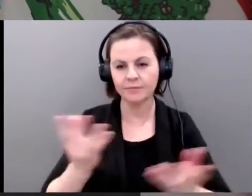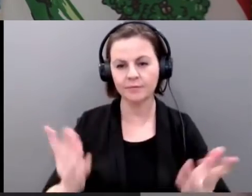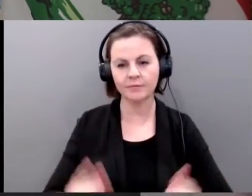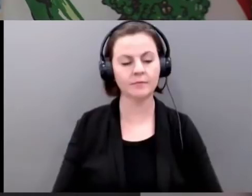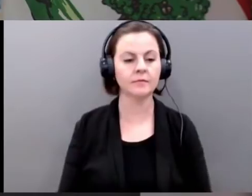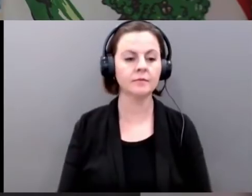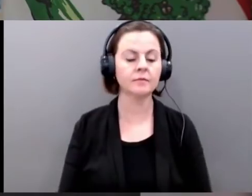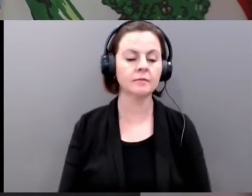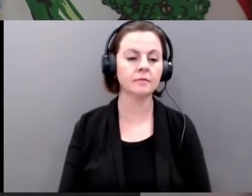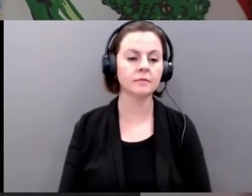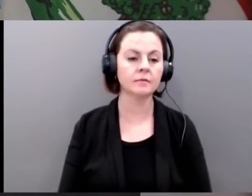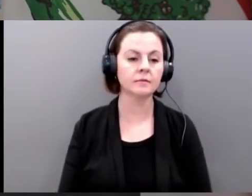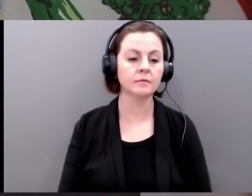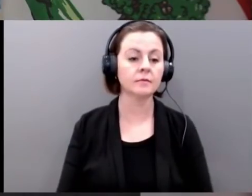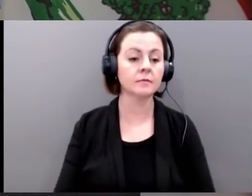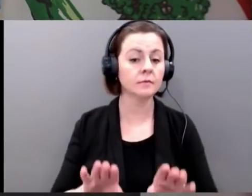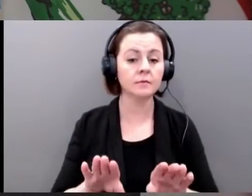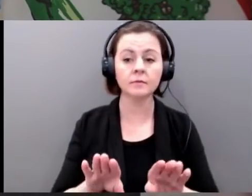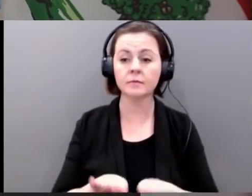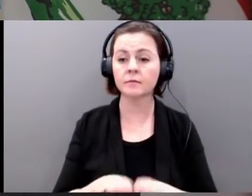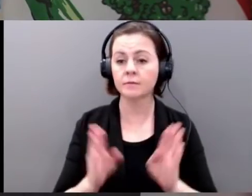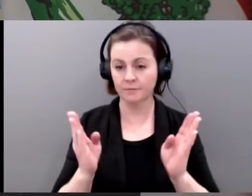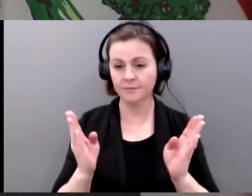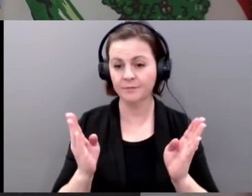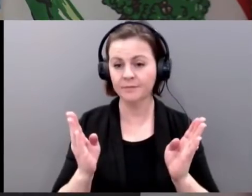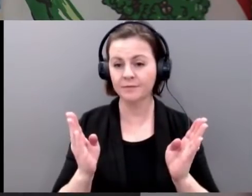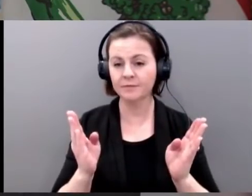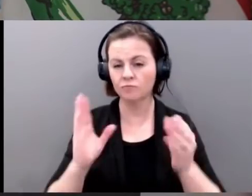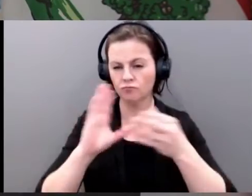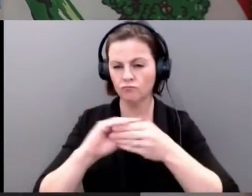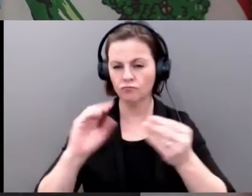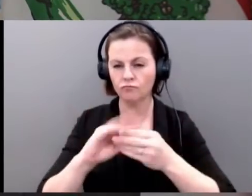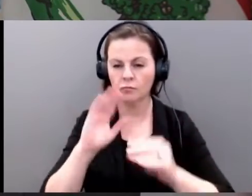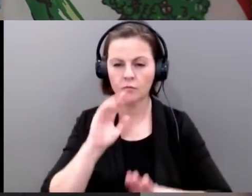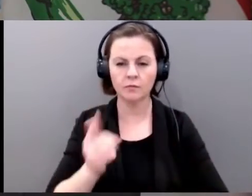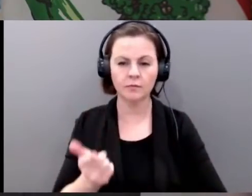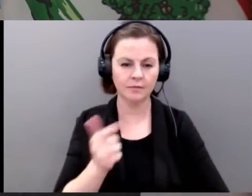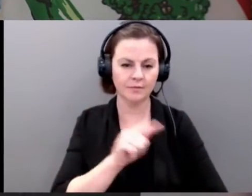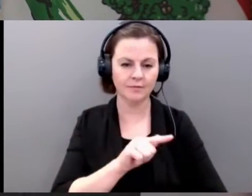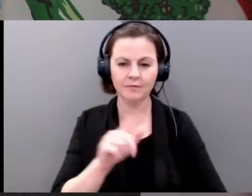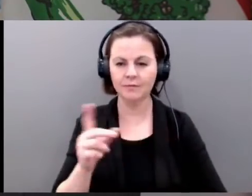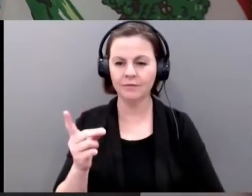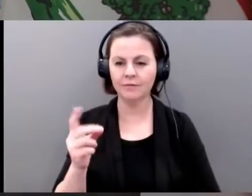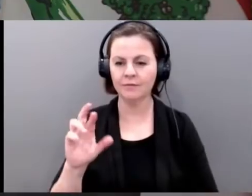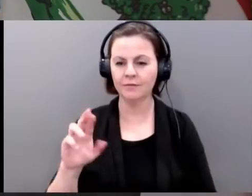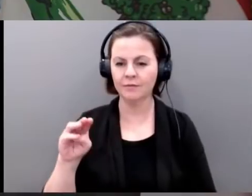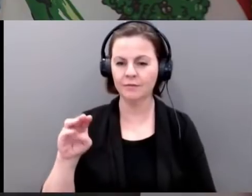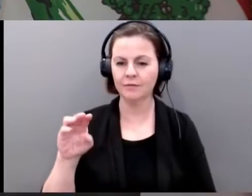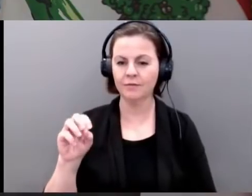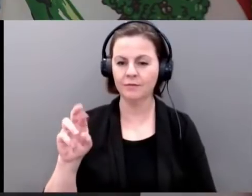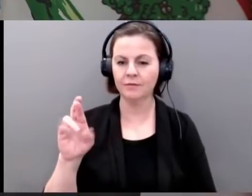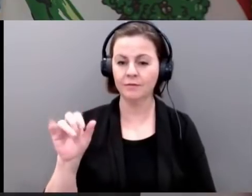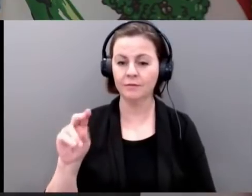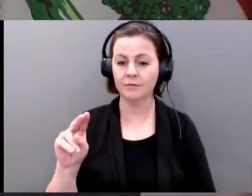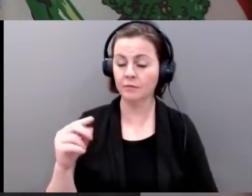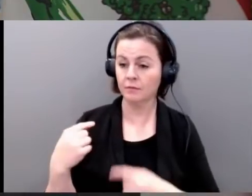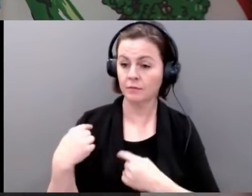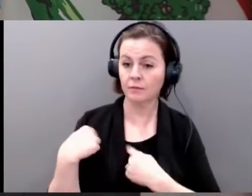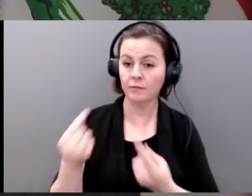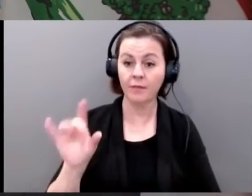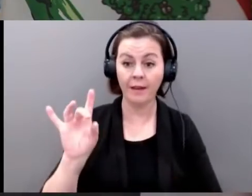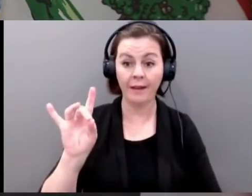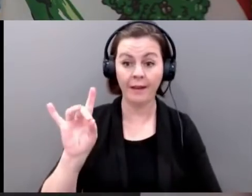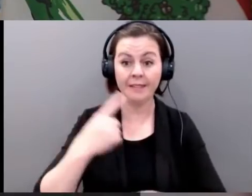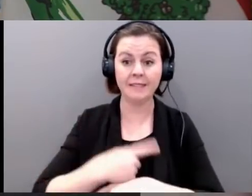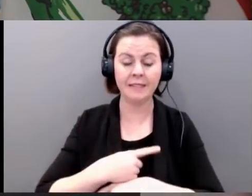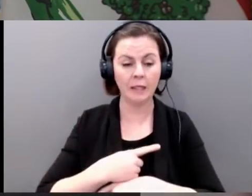the top, before I turn it over to Dr. Morrison, that the last 8 days have been quite a roller coaster in